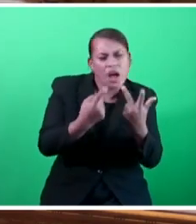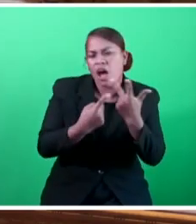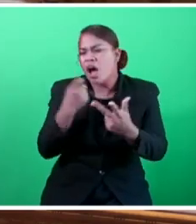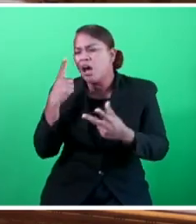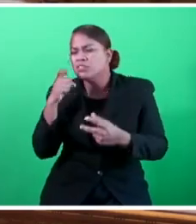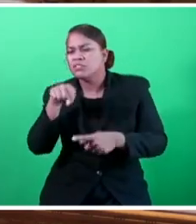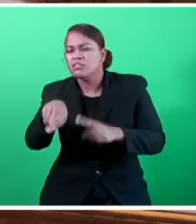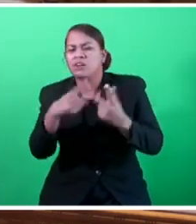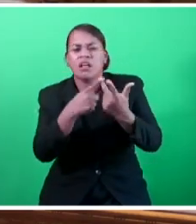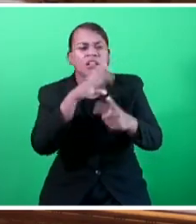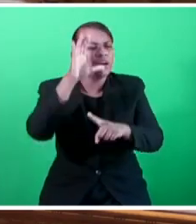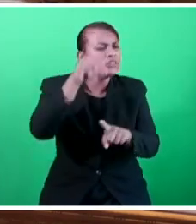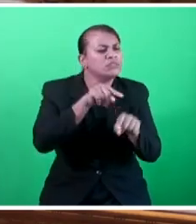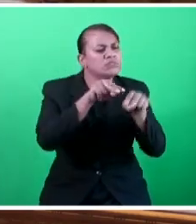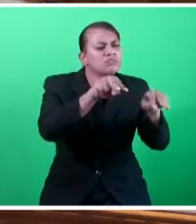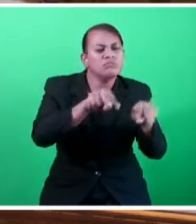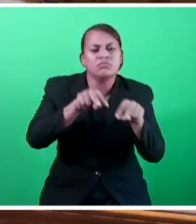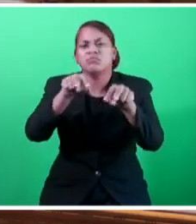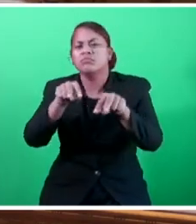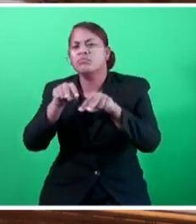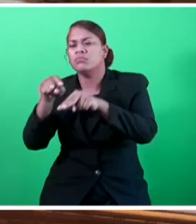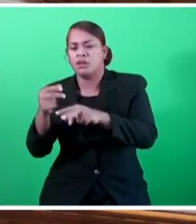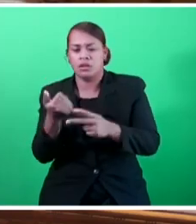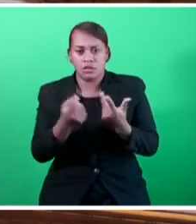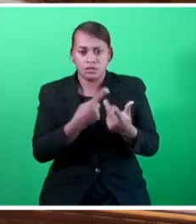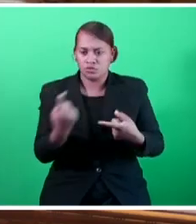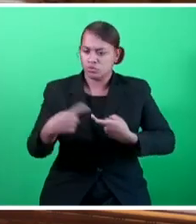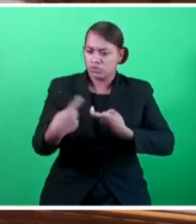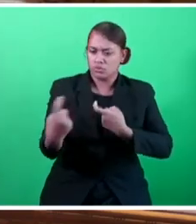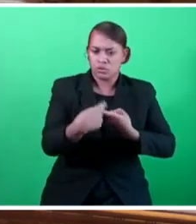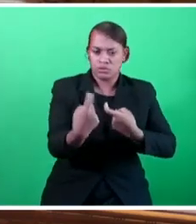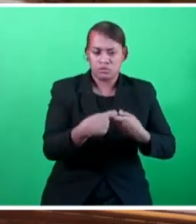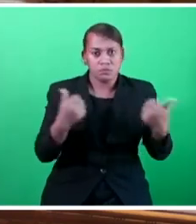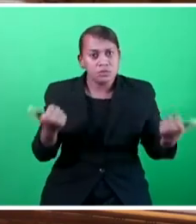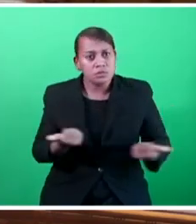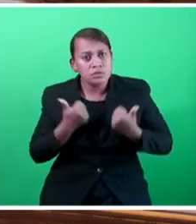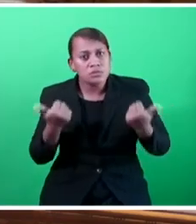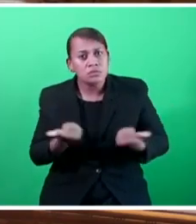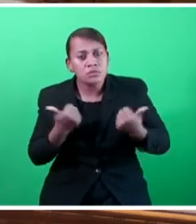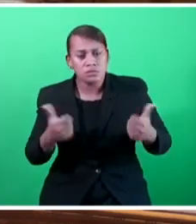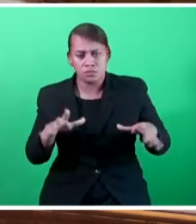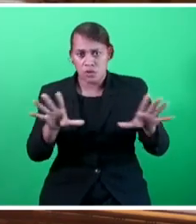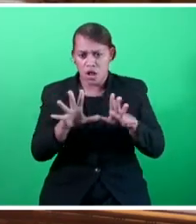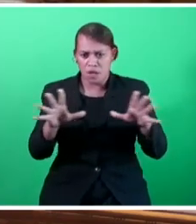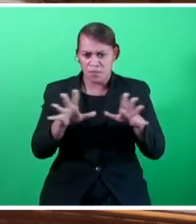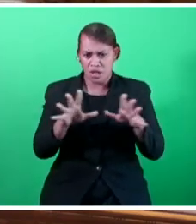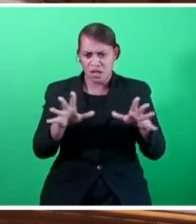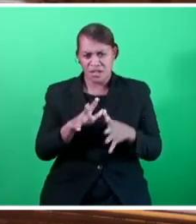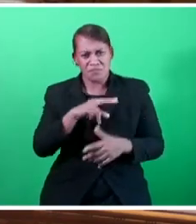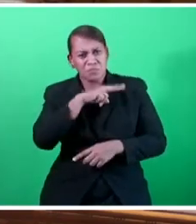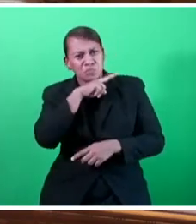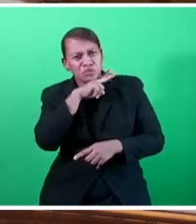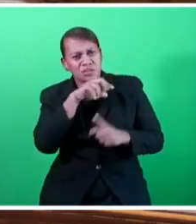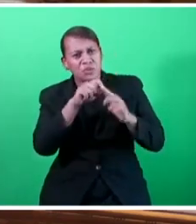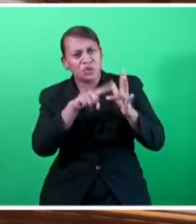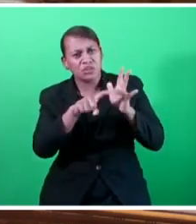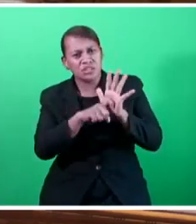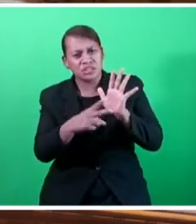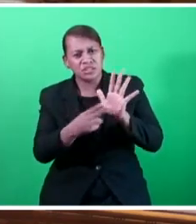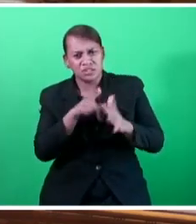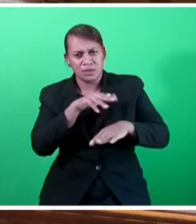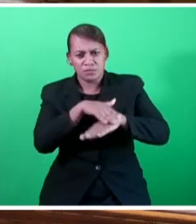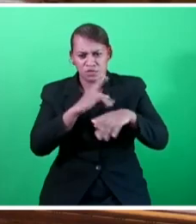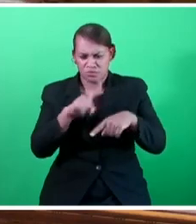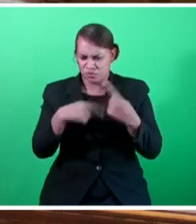pornographic websites online. Banning pornography would yield for us 3 scenarios. 1, the creation of an